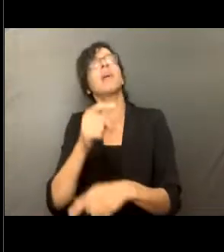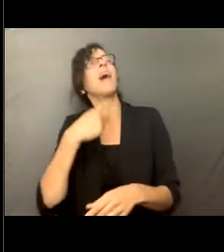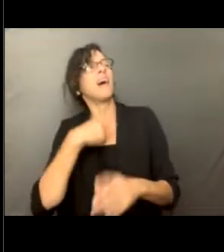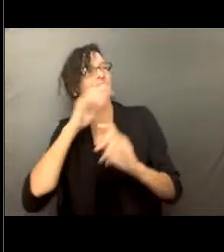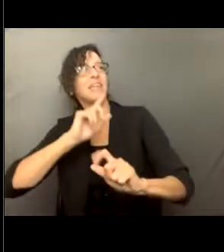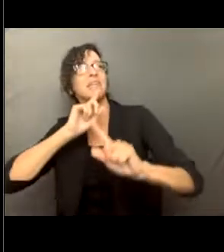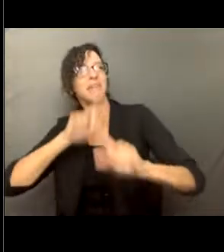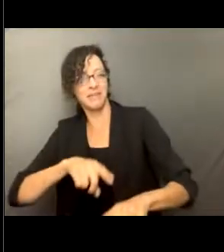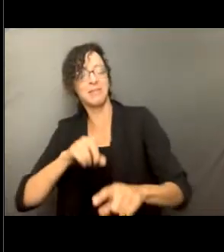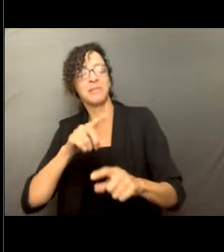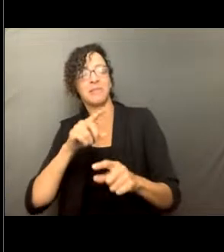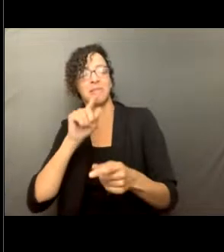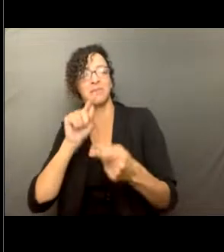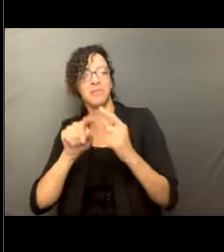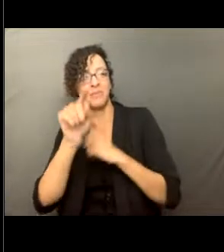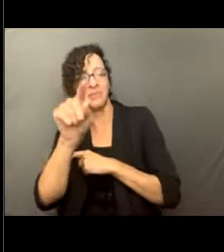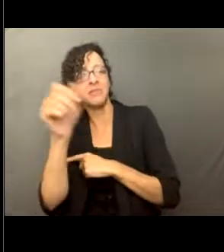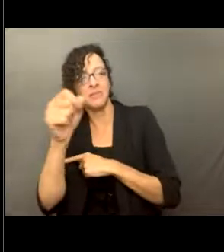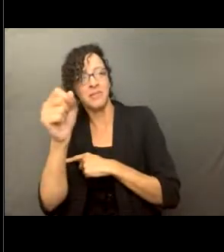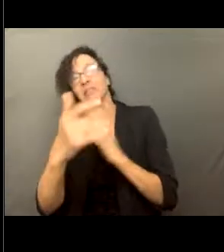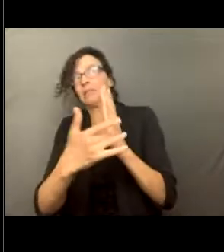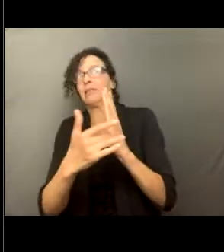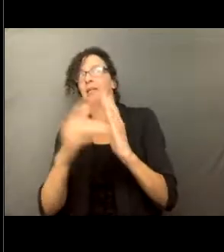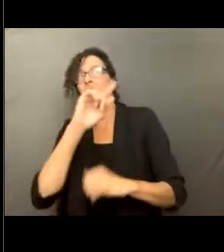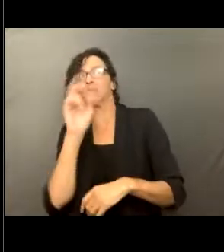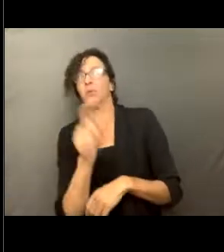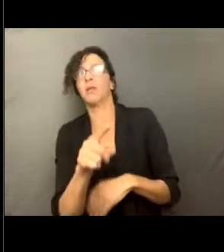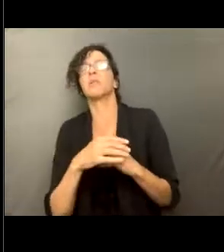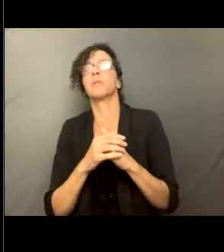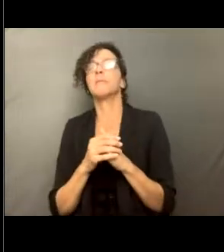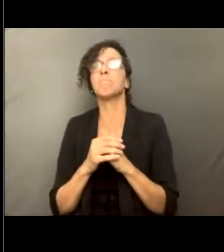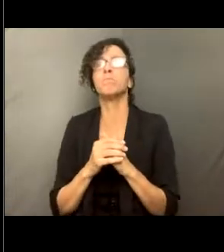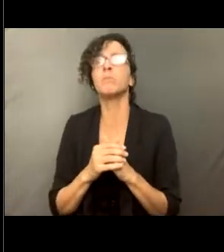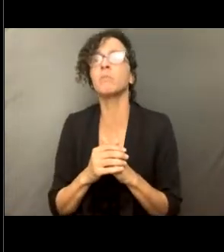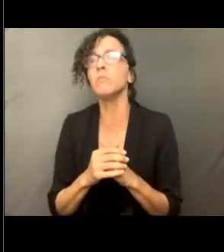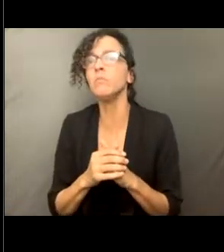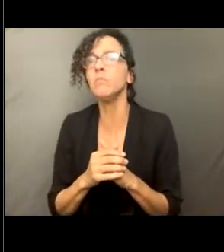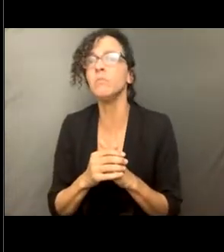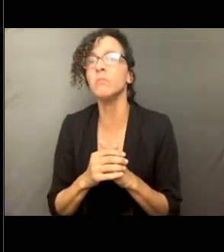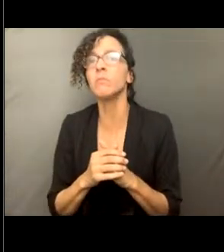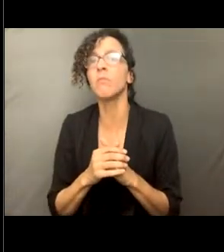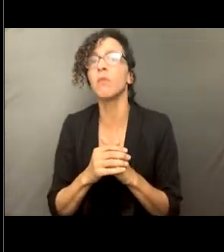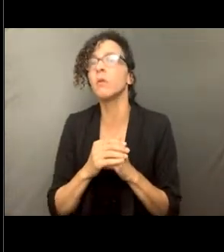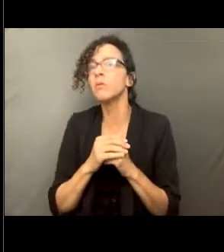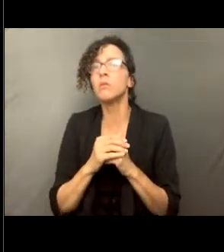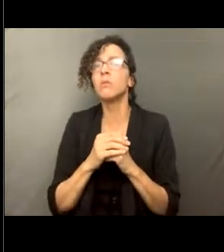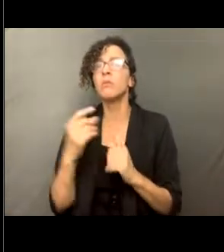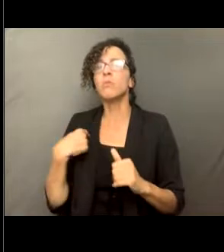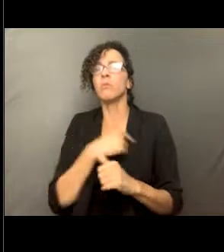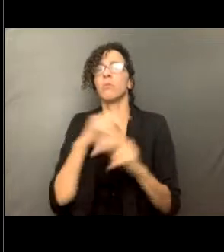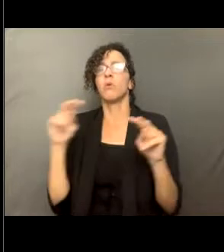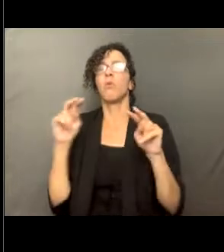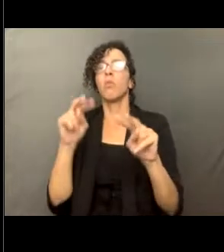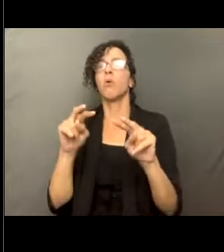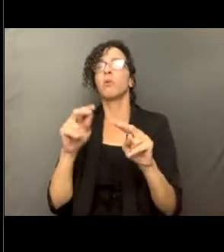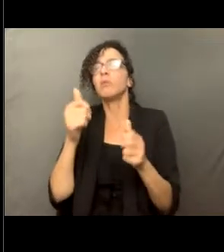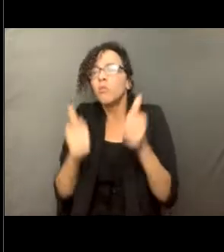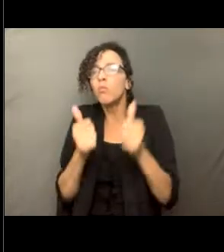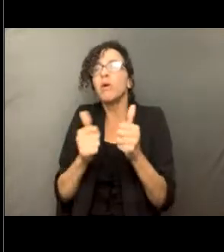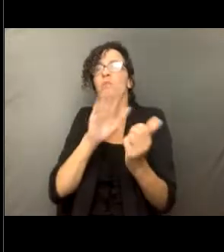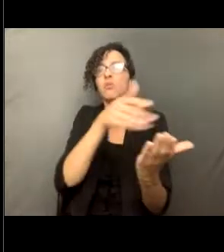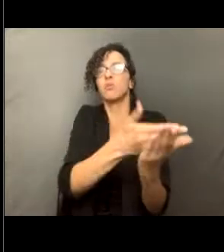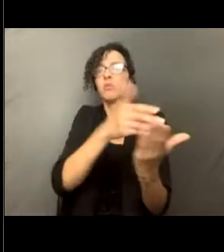is operationalized at a technical level and kind of, I believe it takes a look at what destinations you can